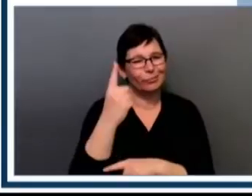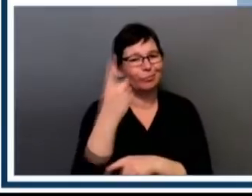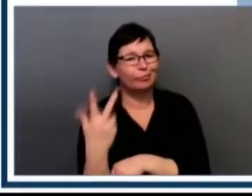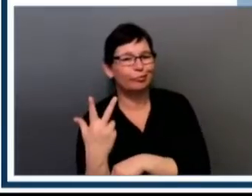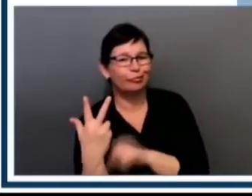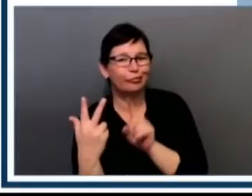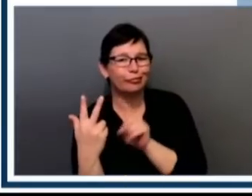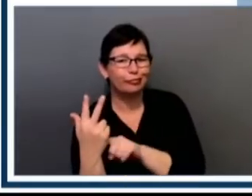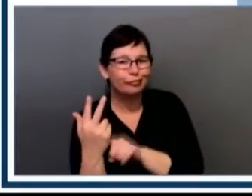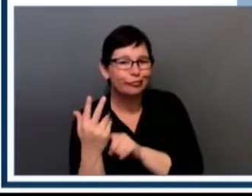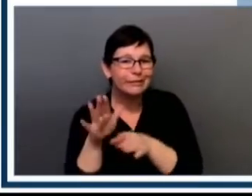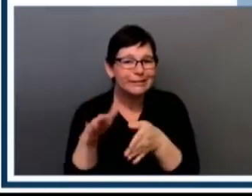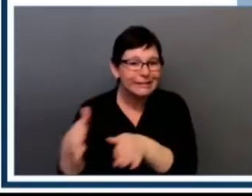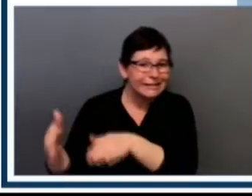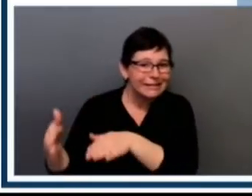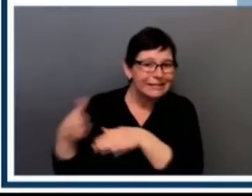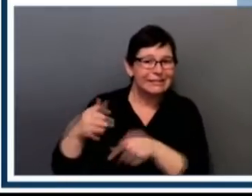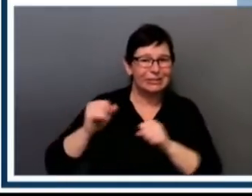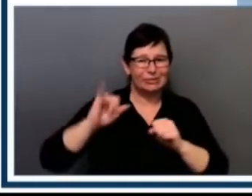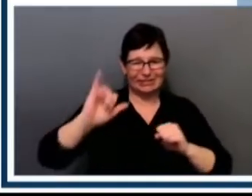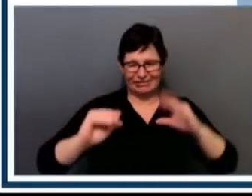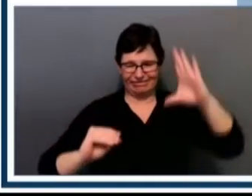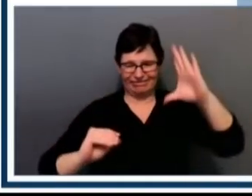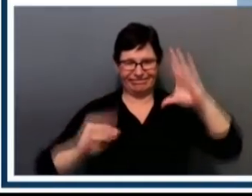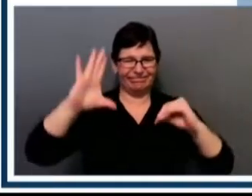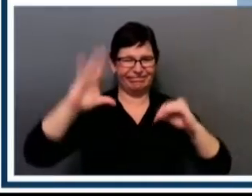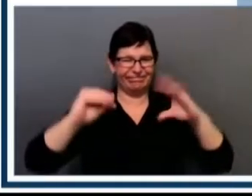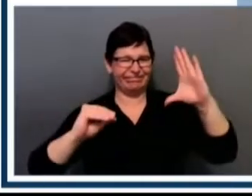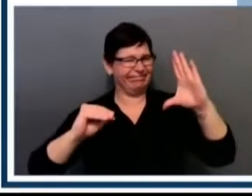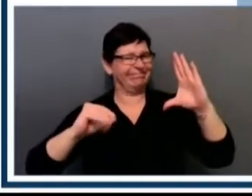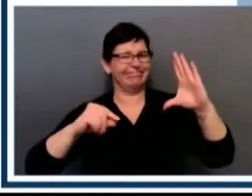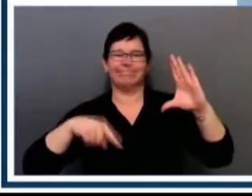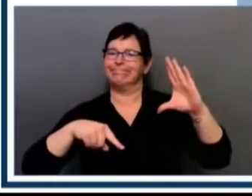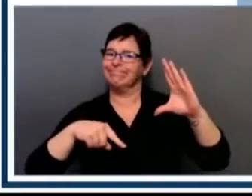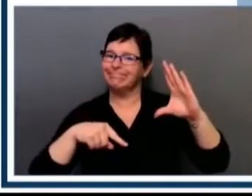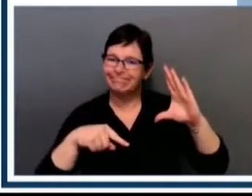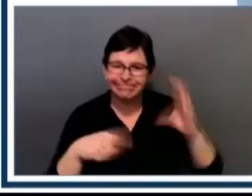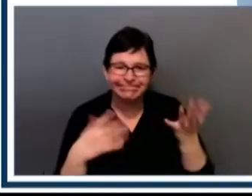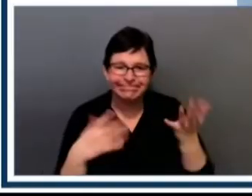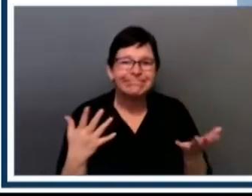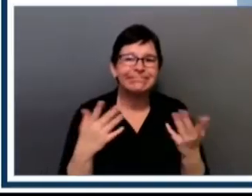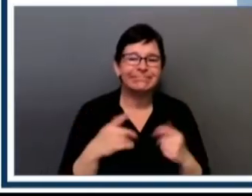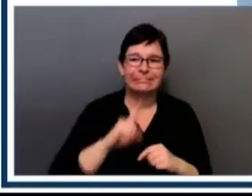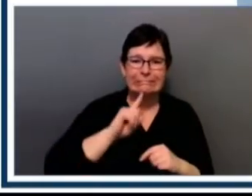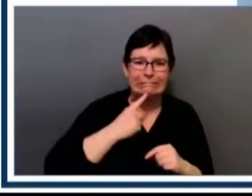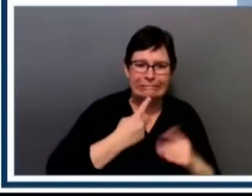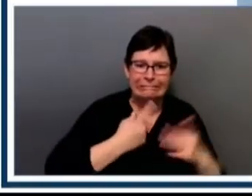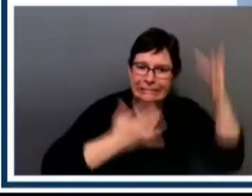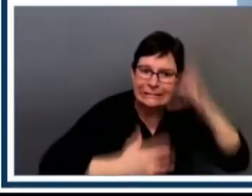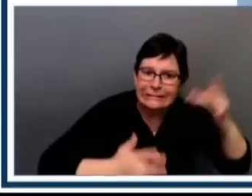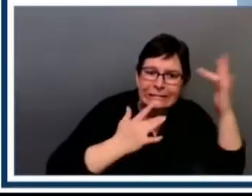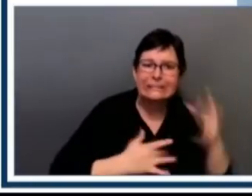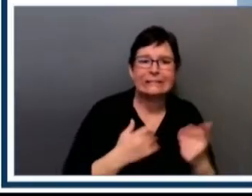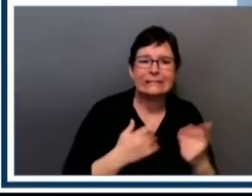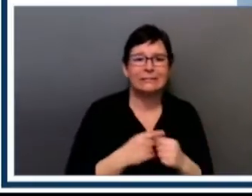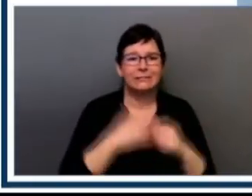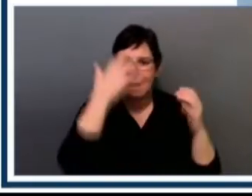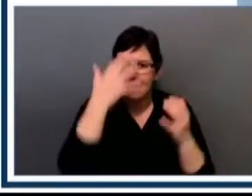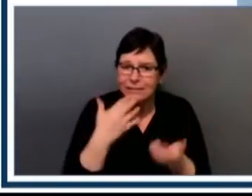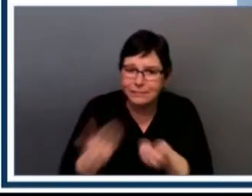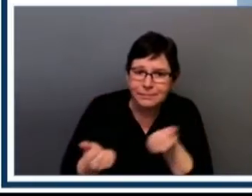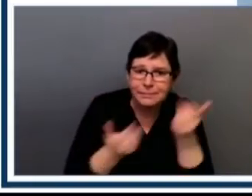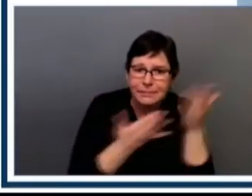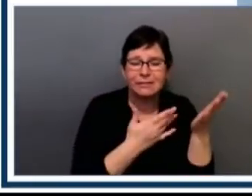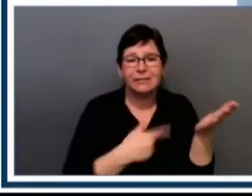those who are unvaccinated, and that is consistent. There's national data, the same thing. But what we're seeing in their deaths now,